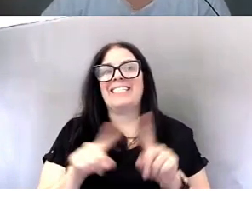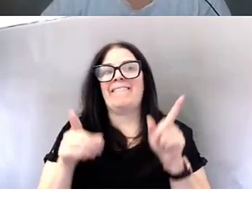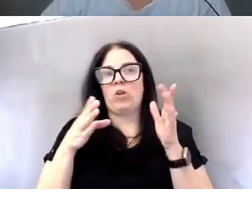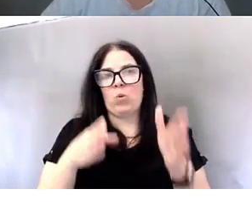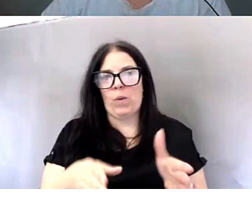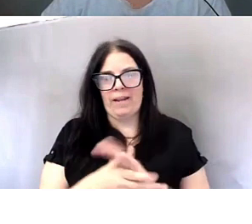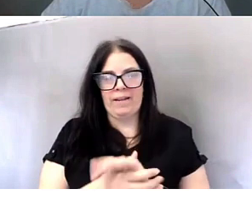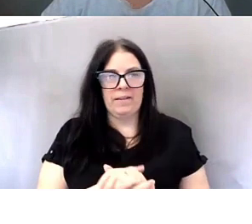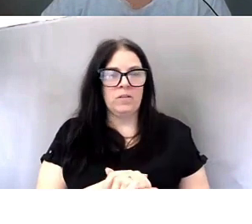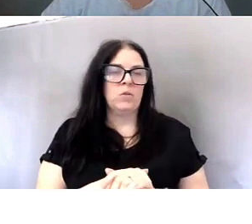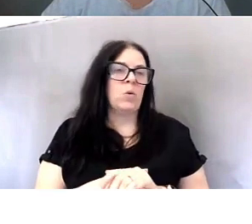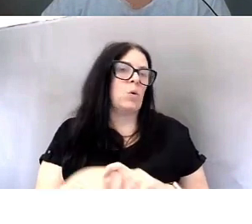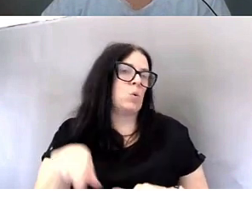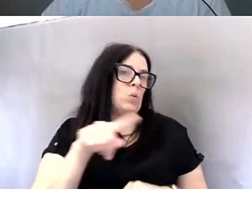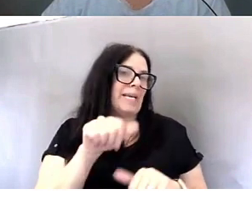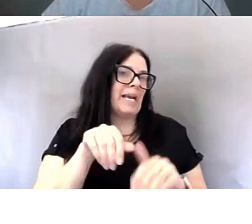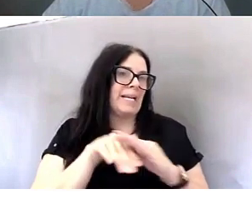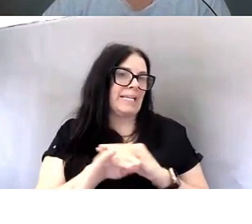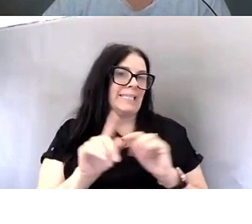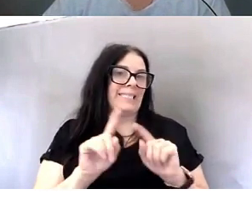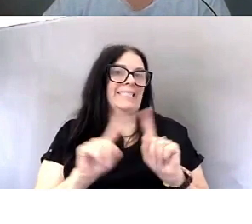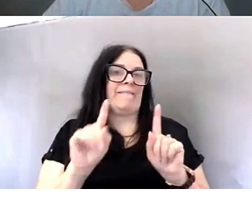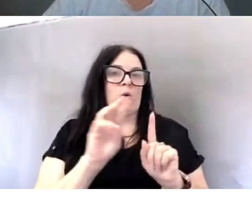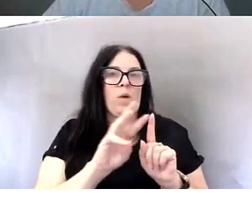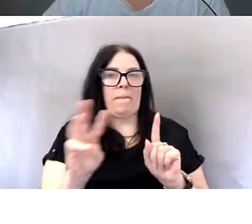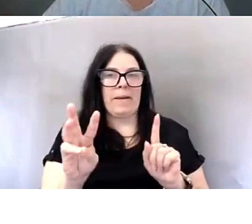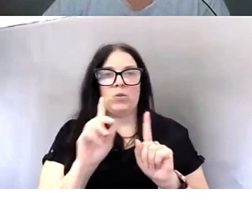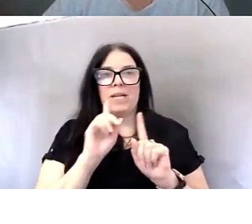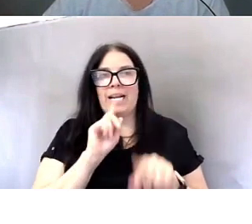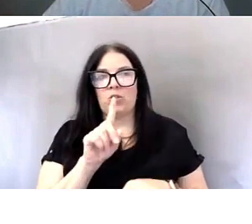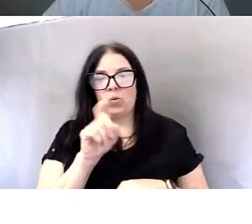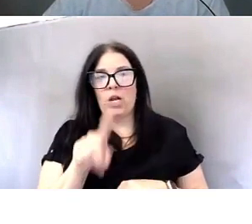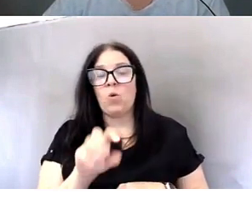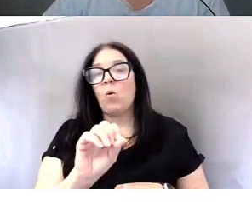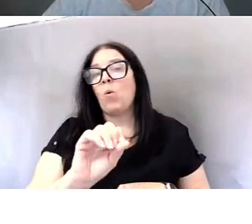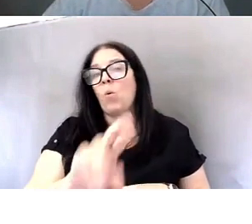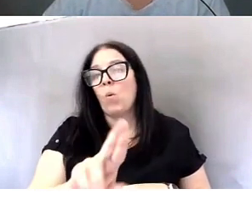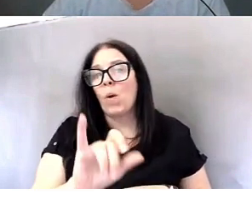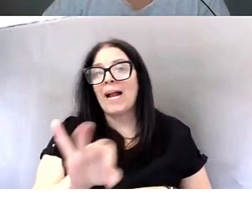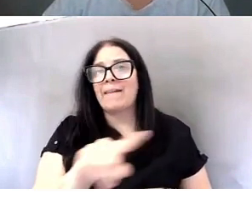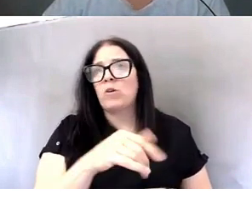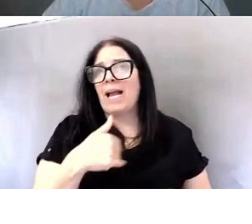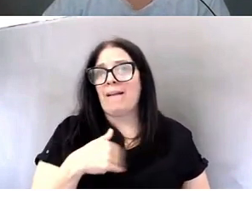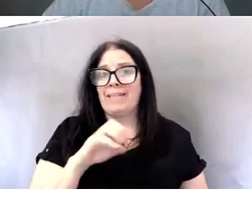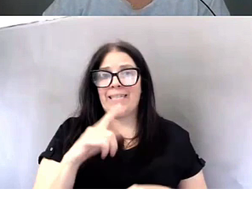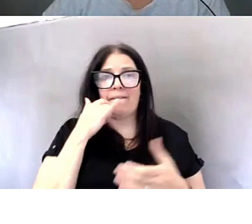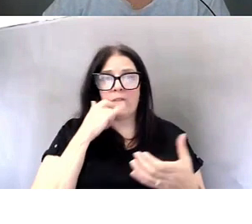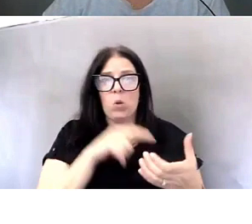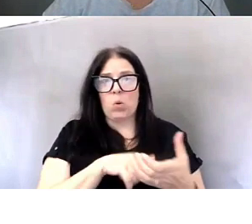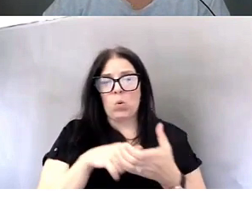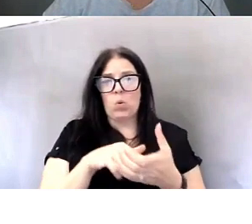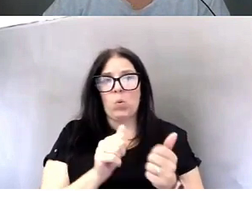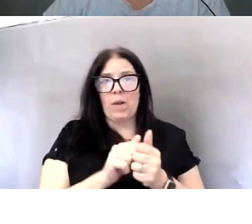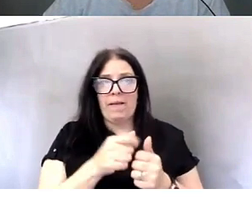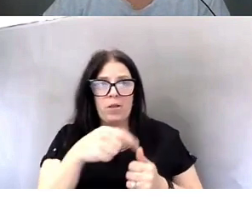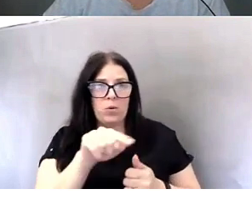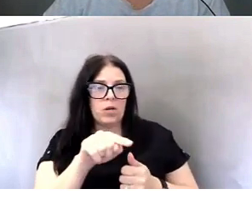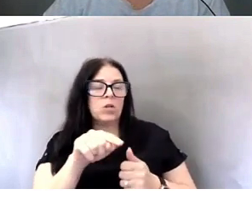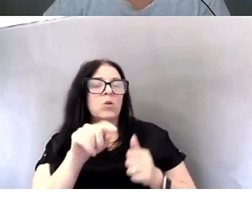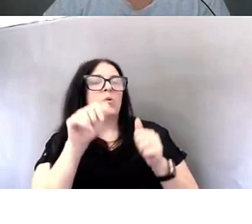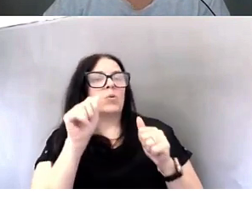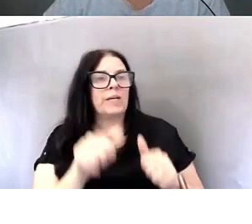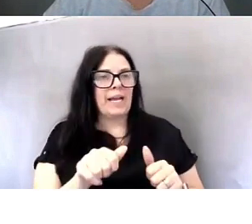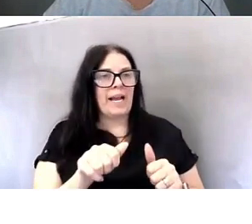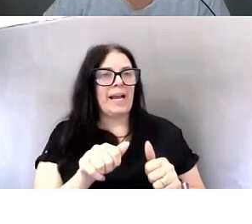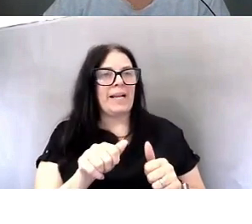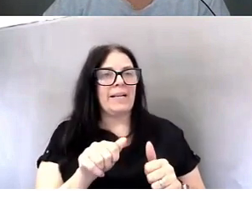go to a separate web page where you'll be able to answer the questions. Or if you have your mobile phone handy just in front of you, you will be able to